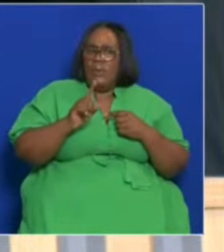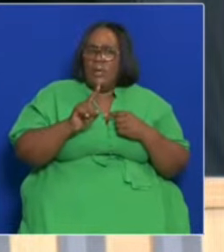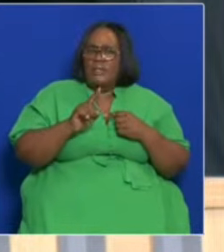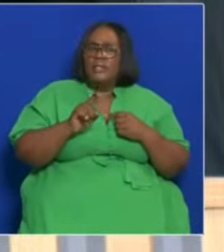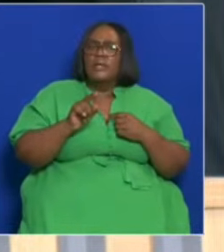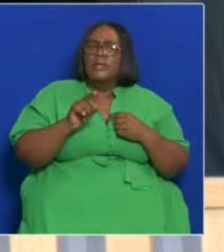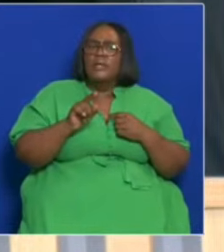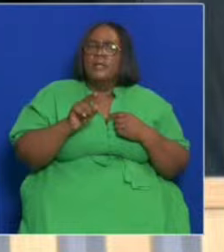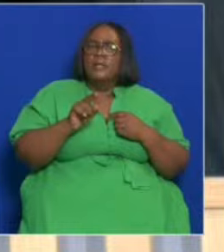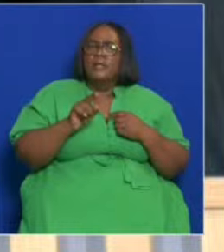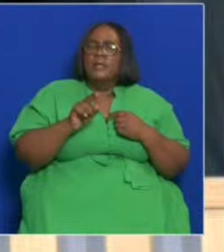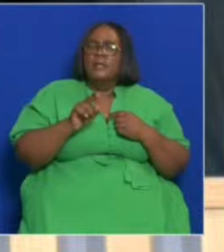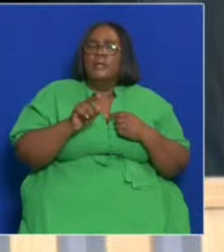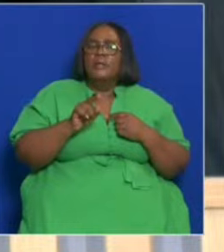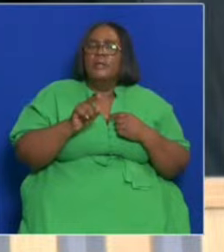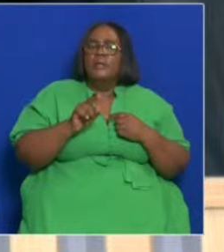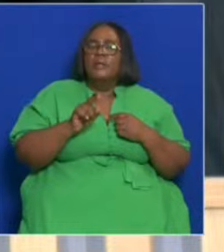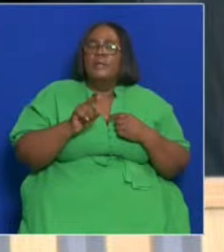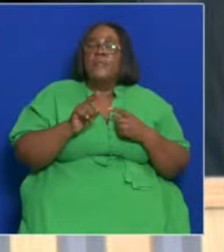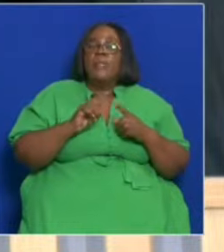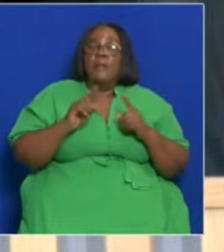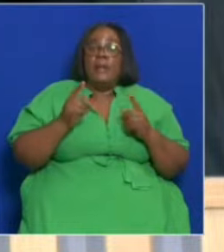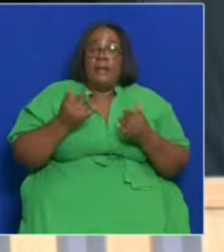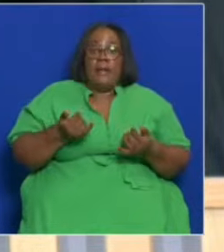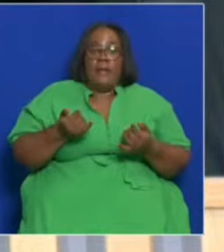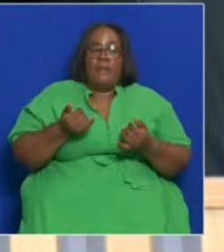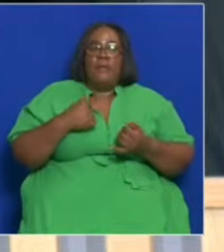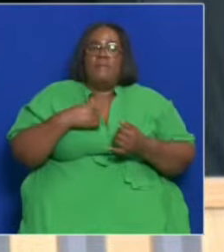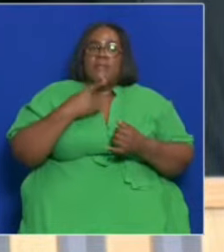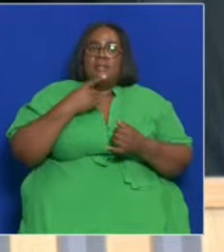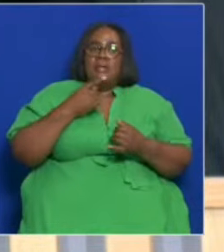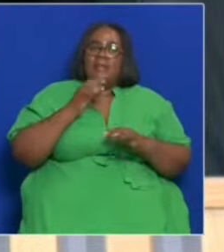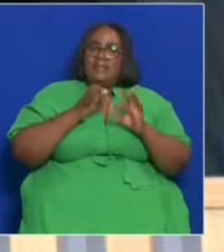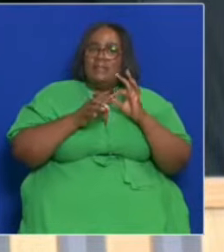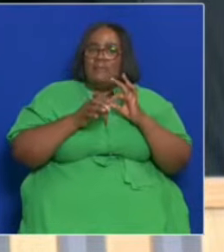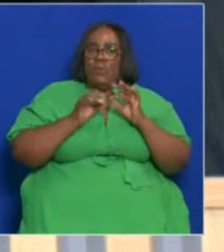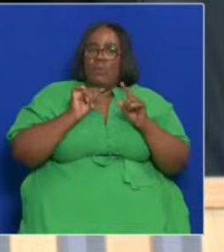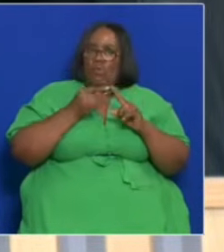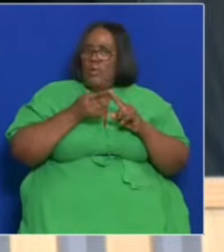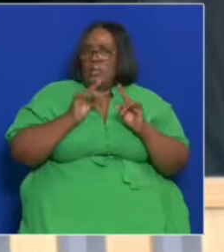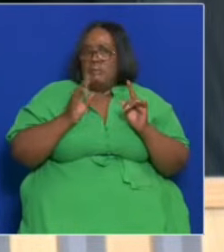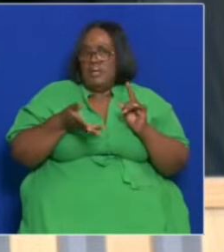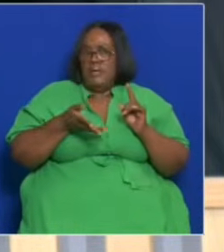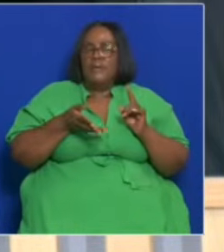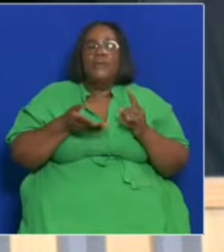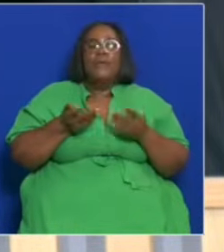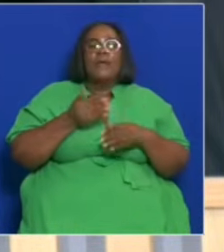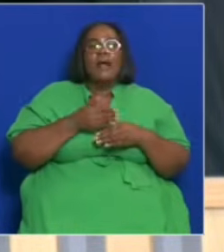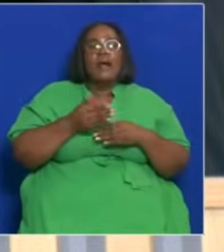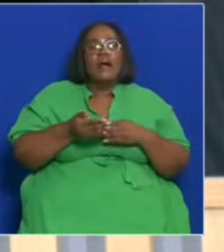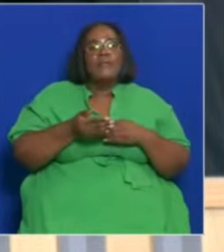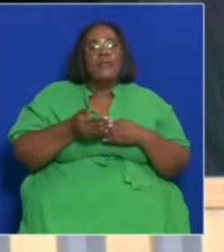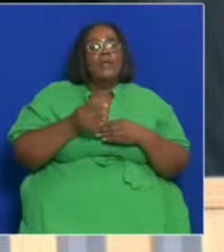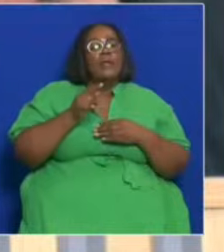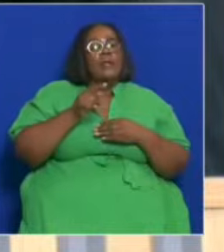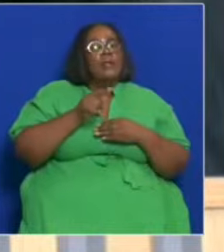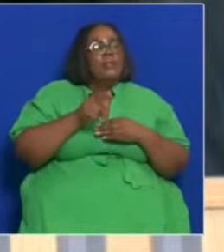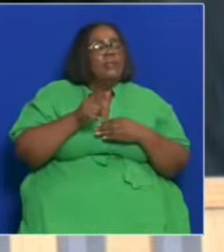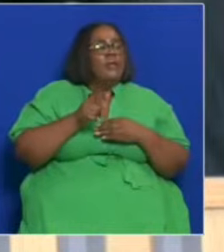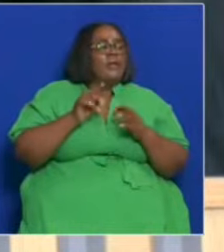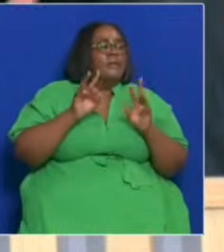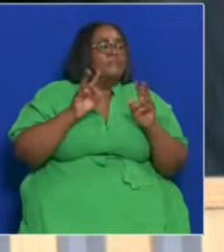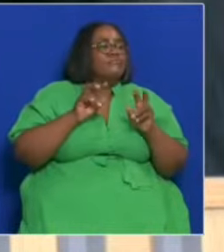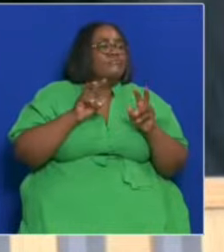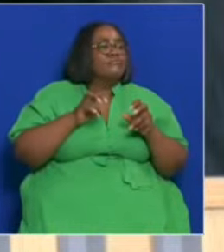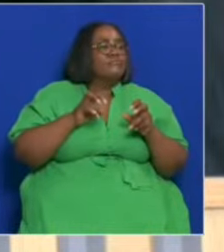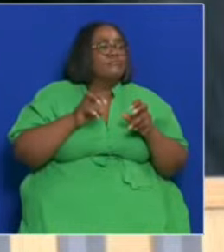there. At this point, I'm making the simple point that after taking the matter from wherever she got